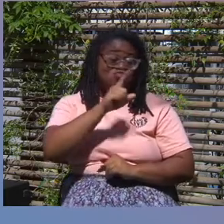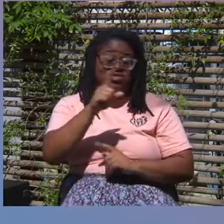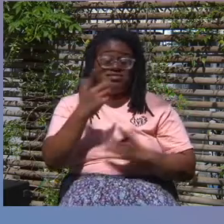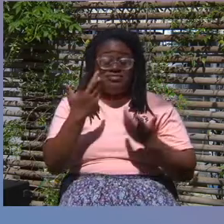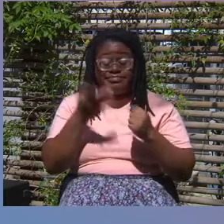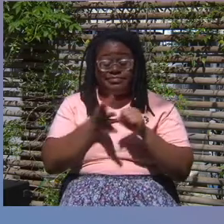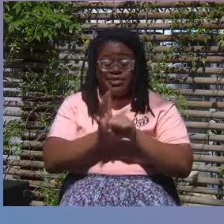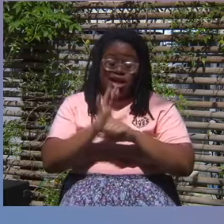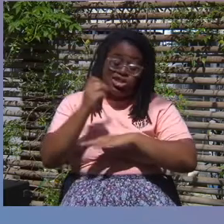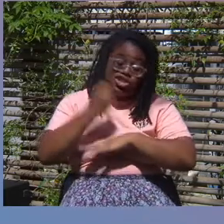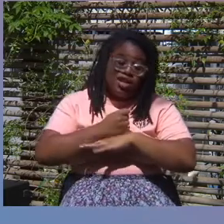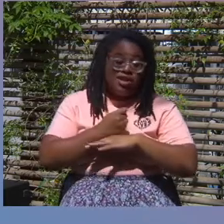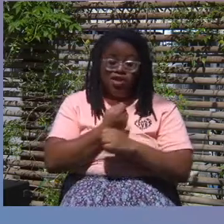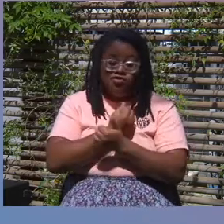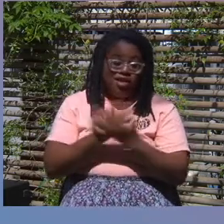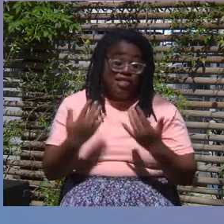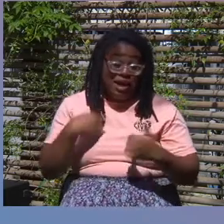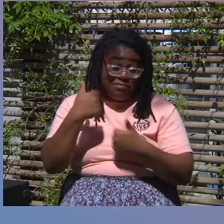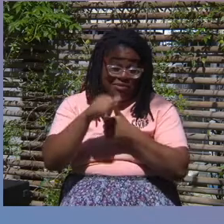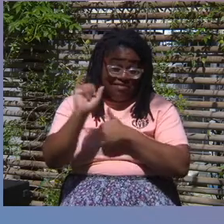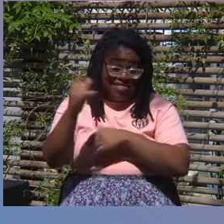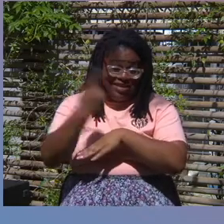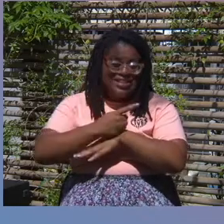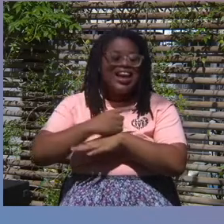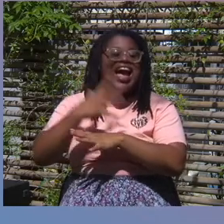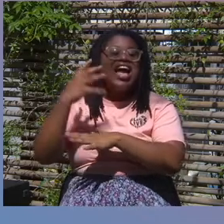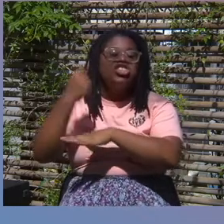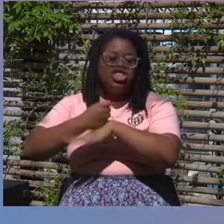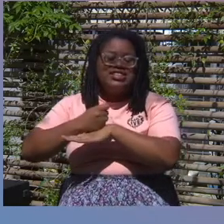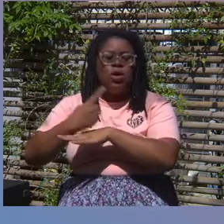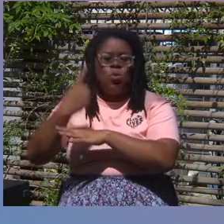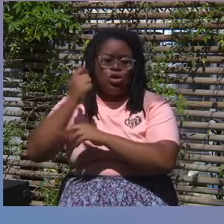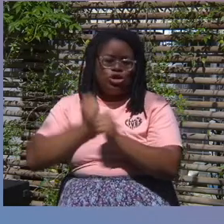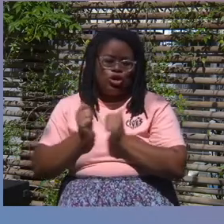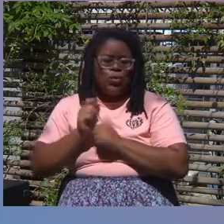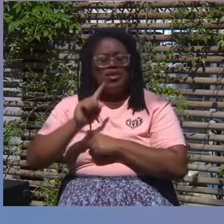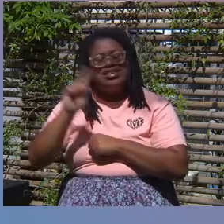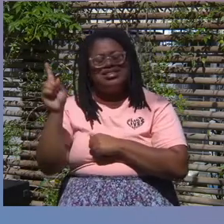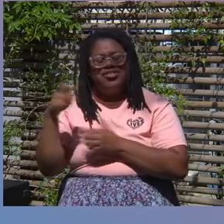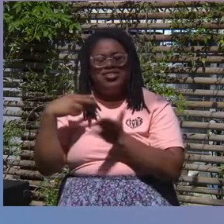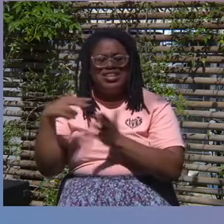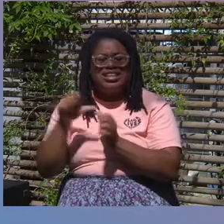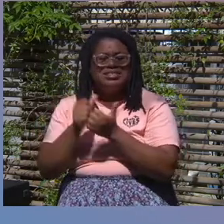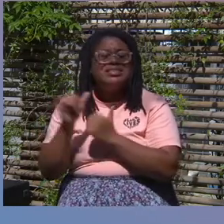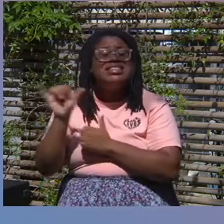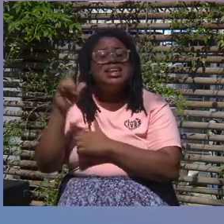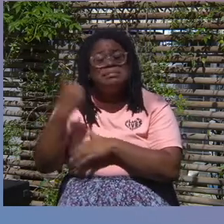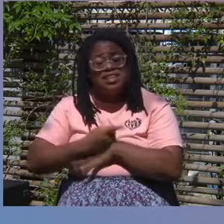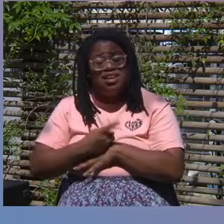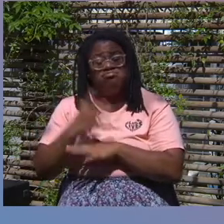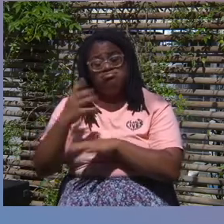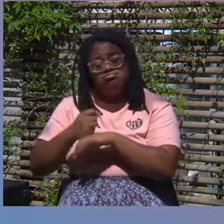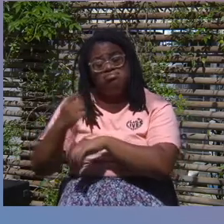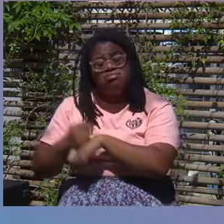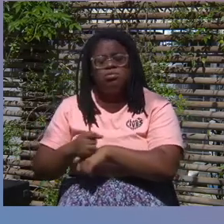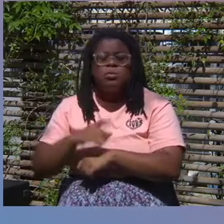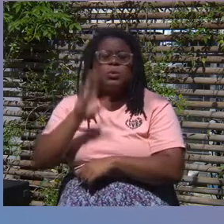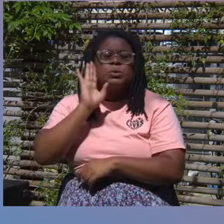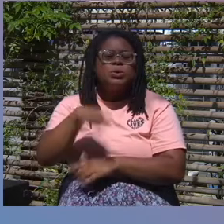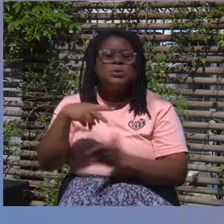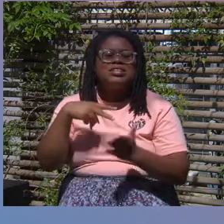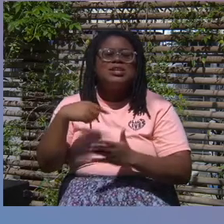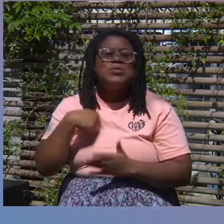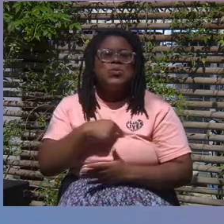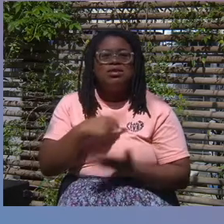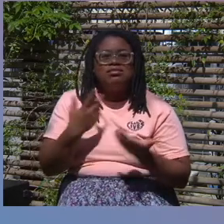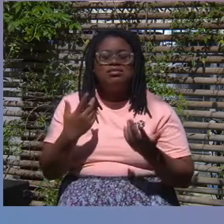pandemic shut us all down. And I remember that day because I shut down Grey's Anatomy and the Dance Academy on the same day. And, you know, dancers, you know, we're